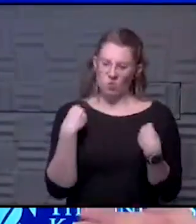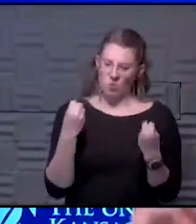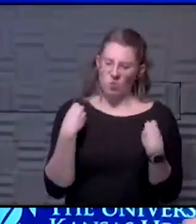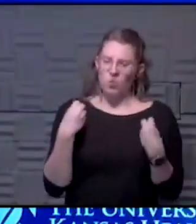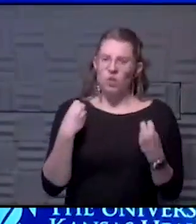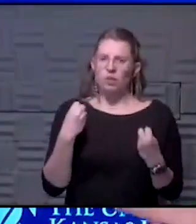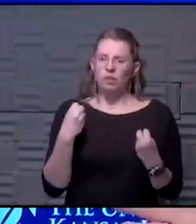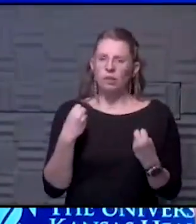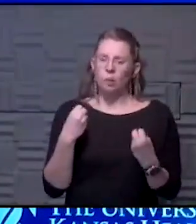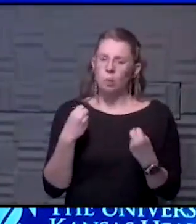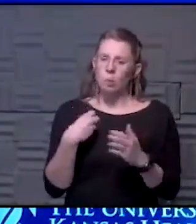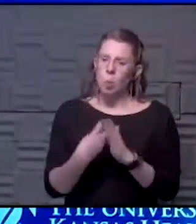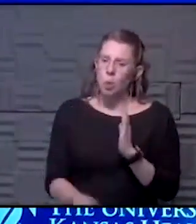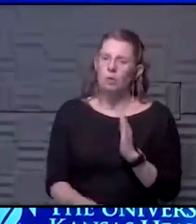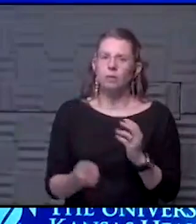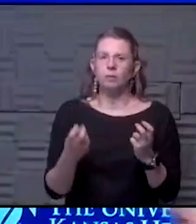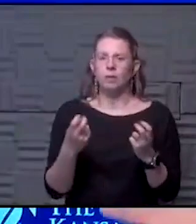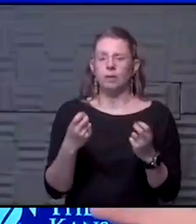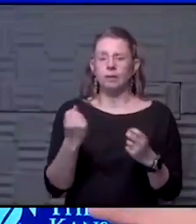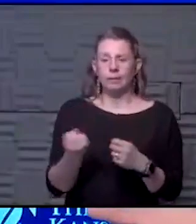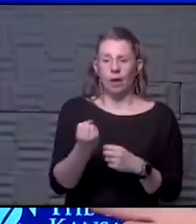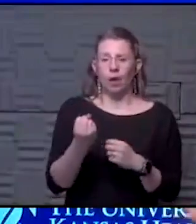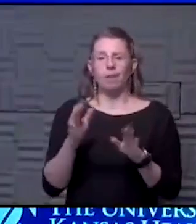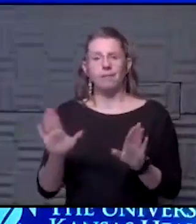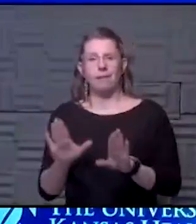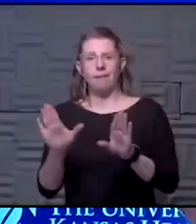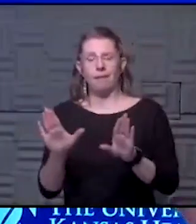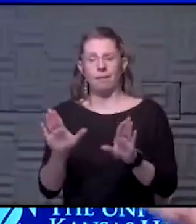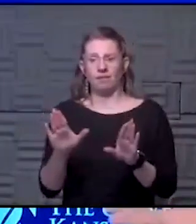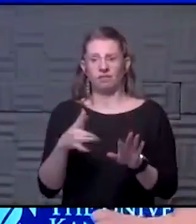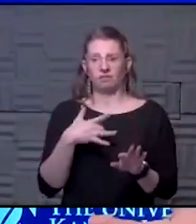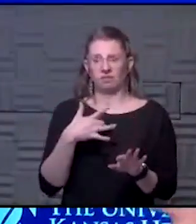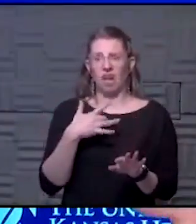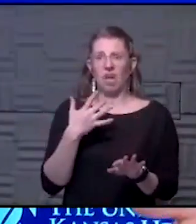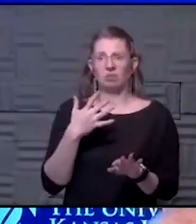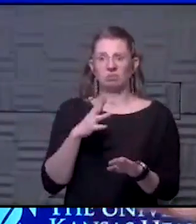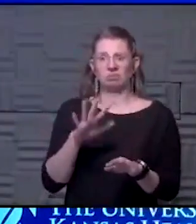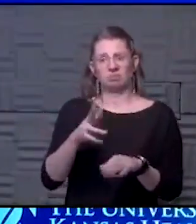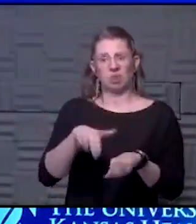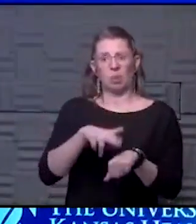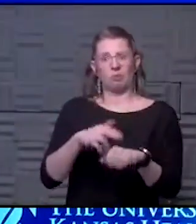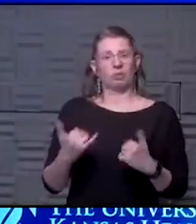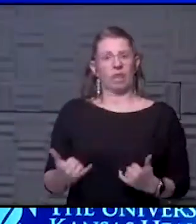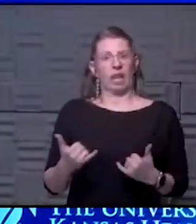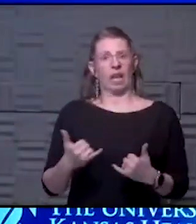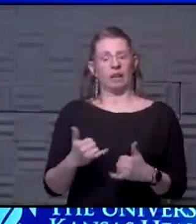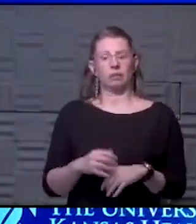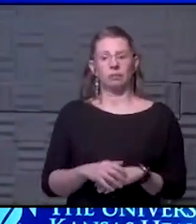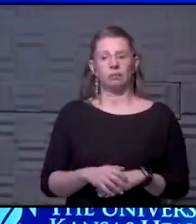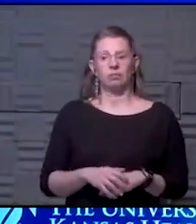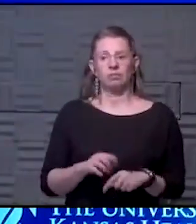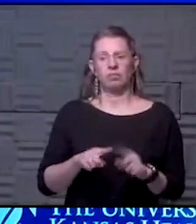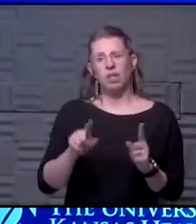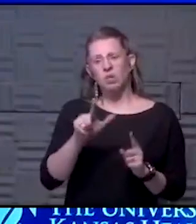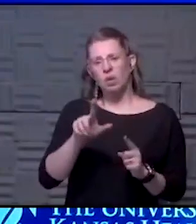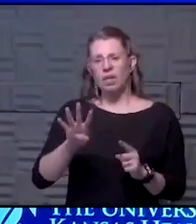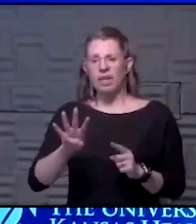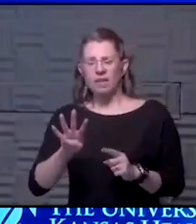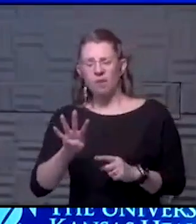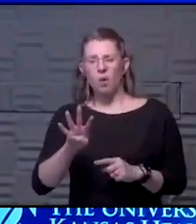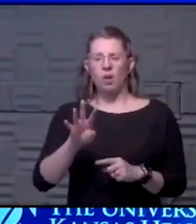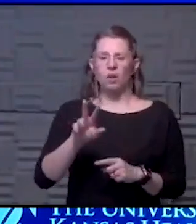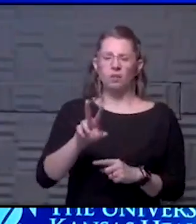on both Saturday and Sunday. So I felt pretty normal today. But toward about 24, 48